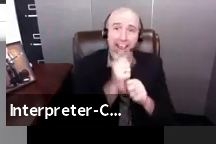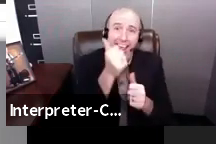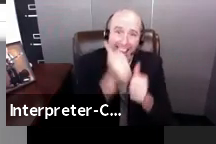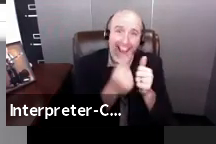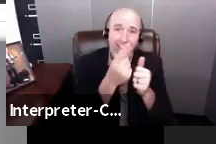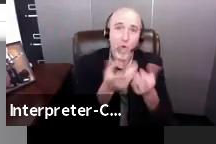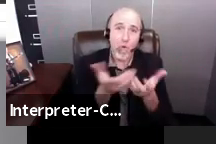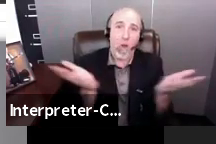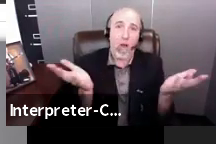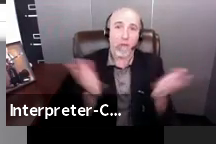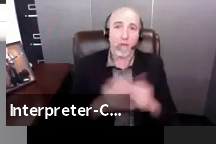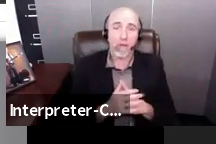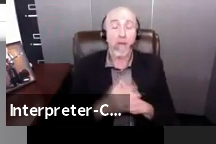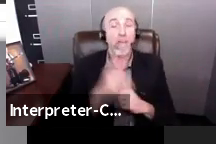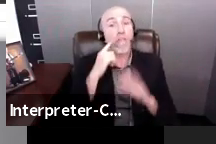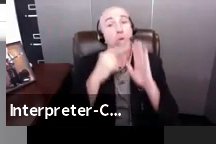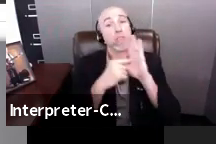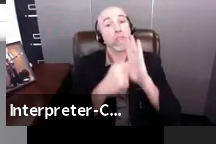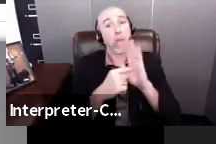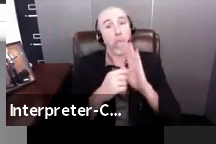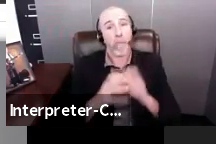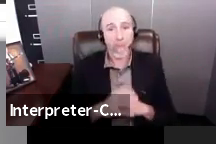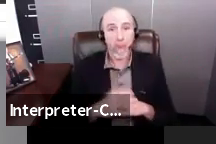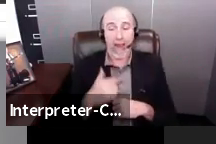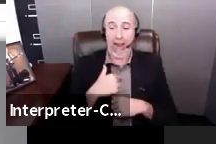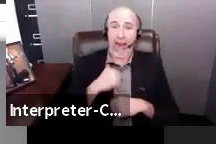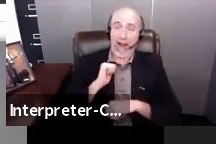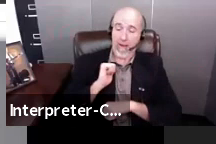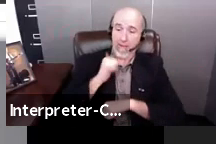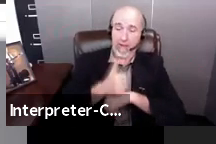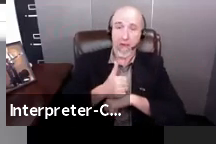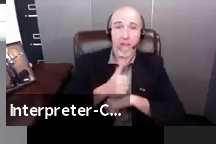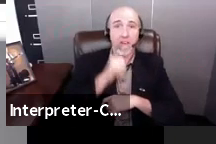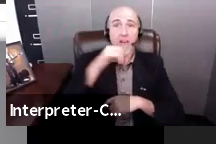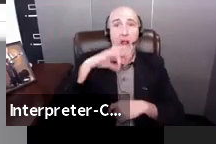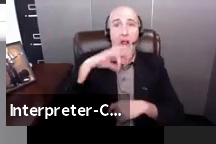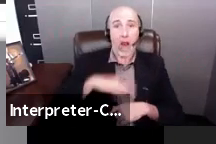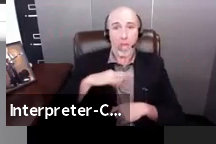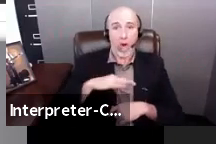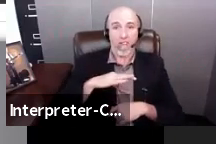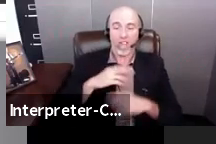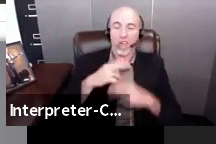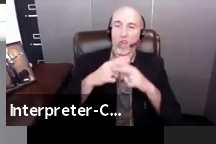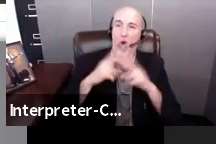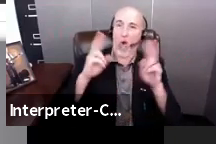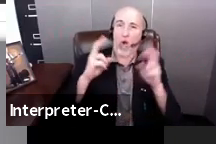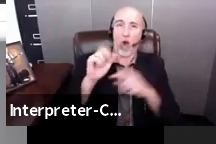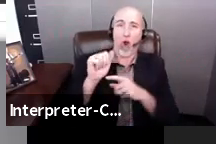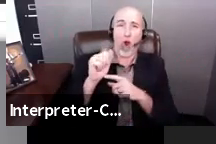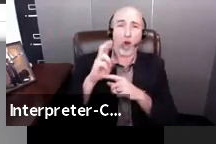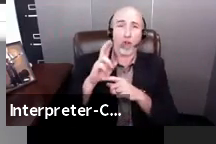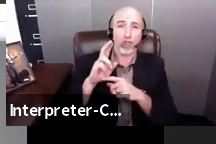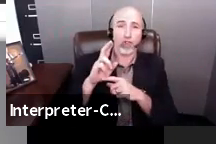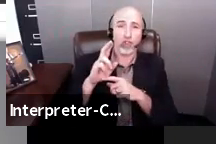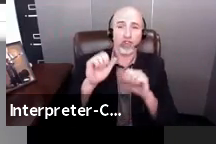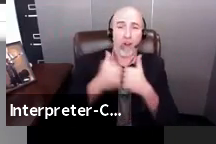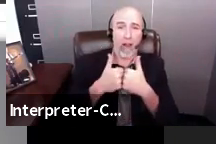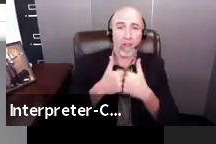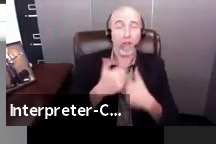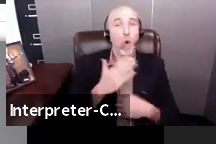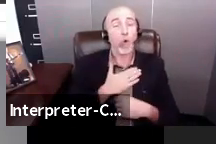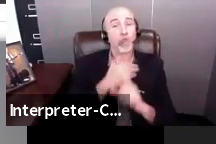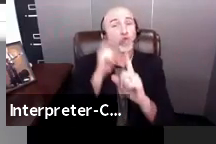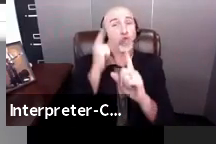For example, I'm the founder of a nonprofit called Archer's Challenge. We strive